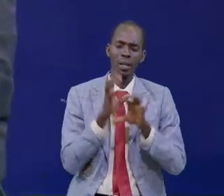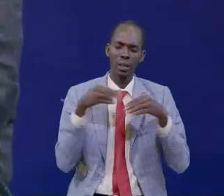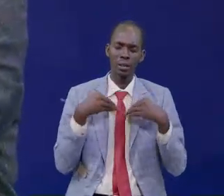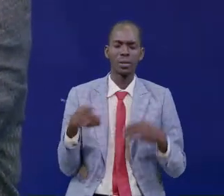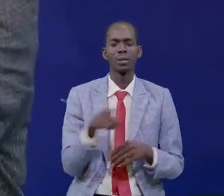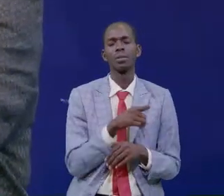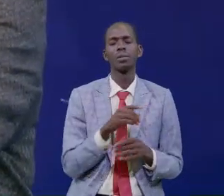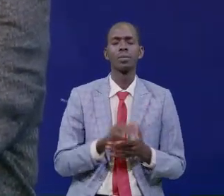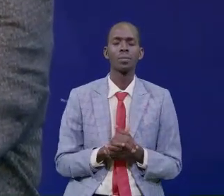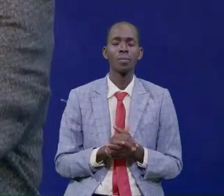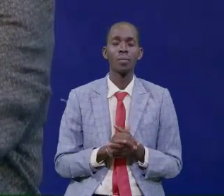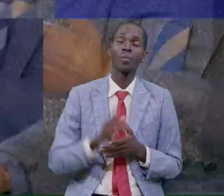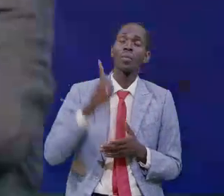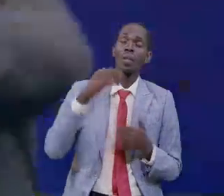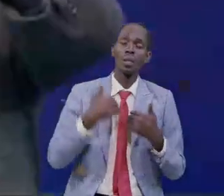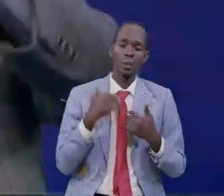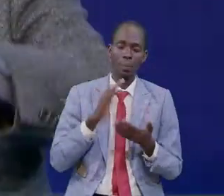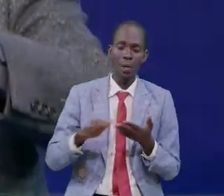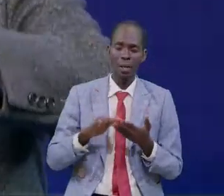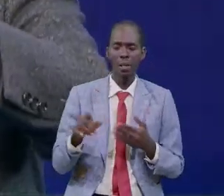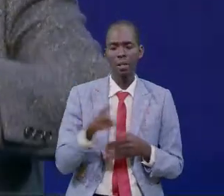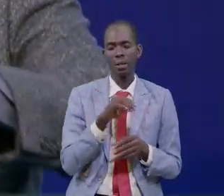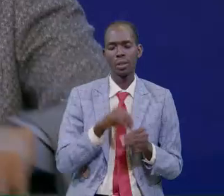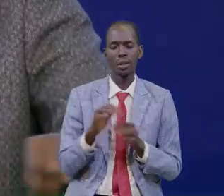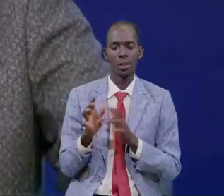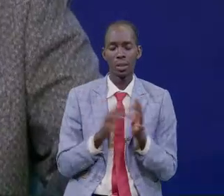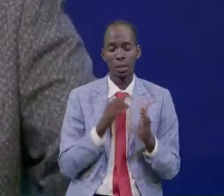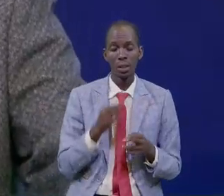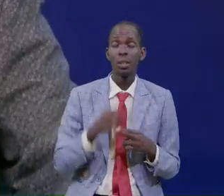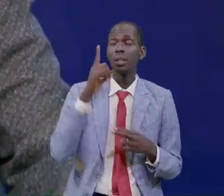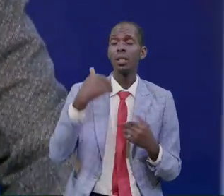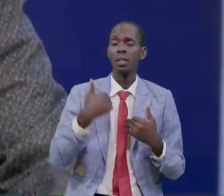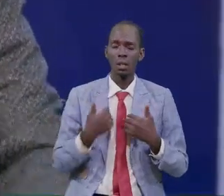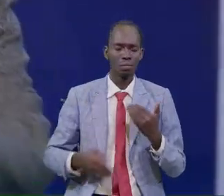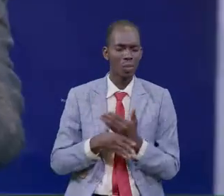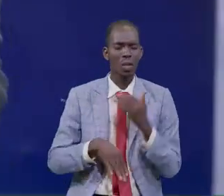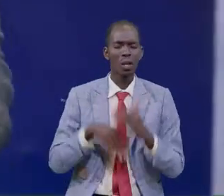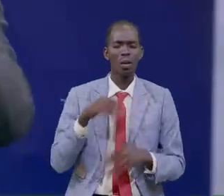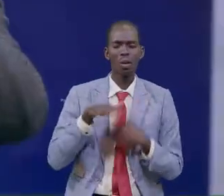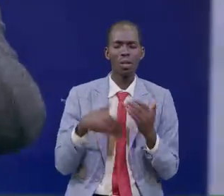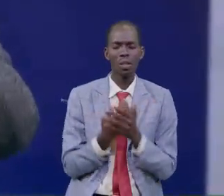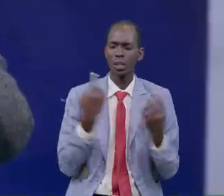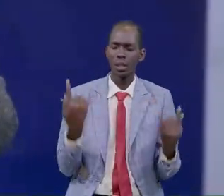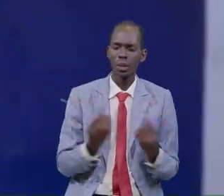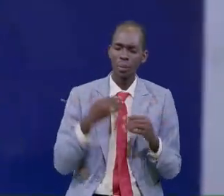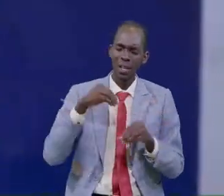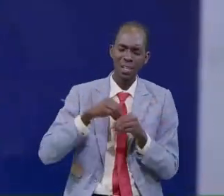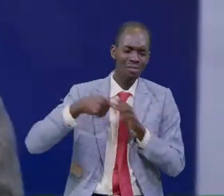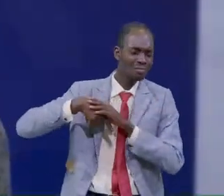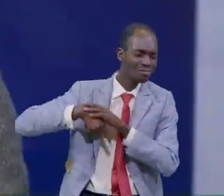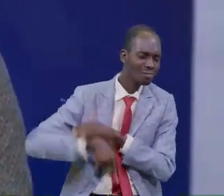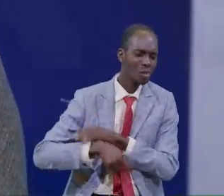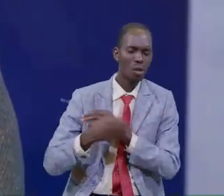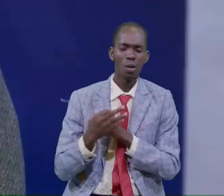He has forgiven you. He has cast all your sins in the depths of the sea, never to be